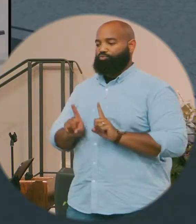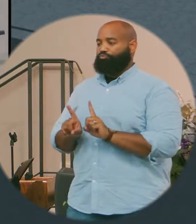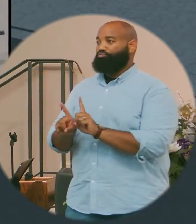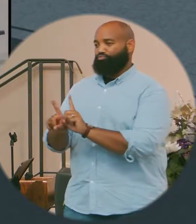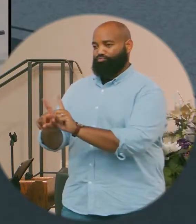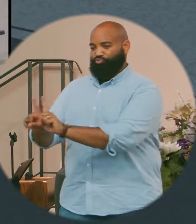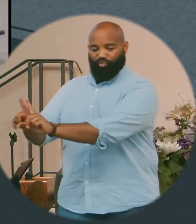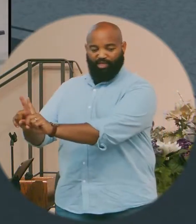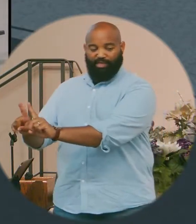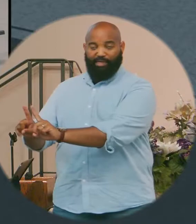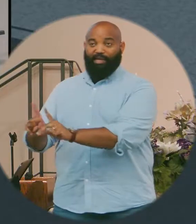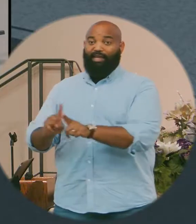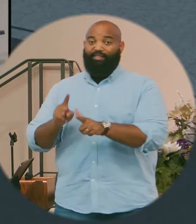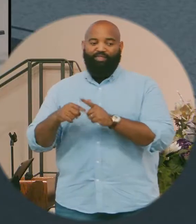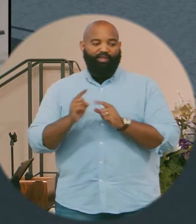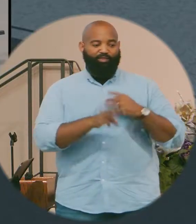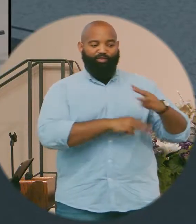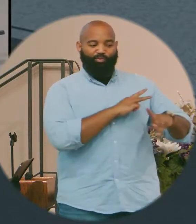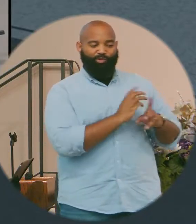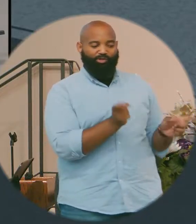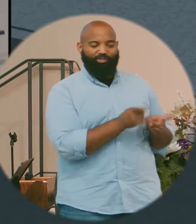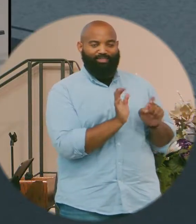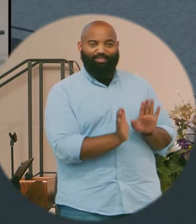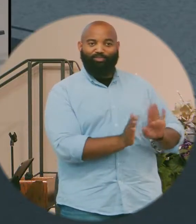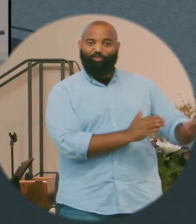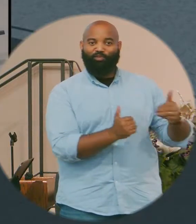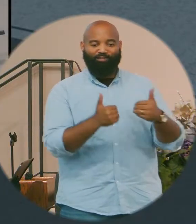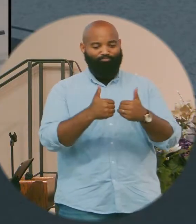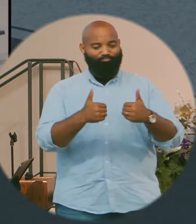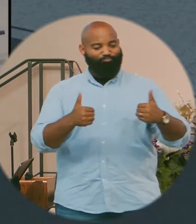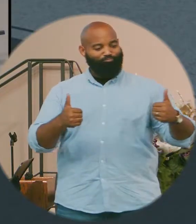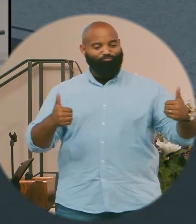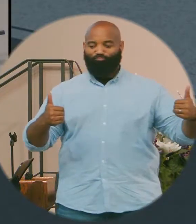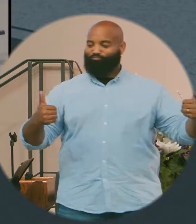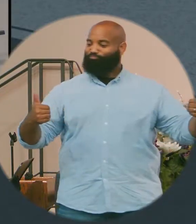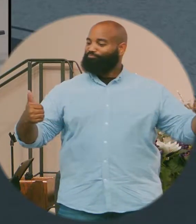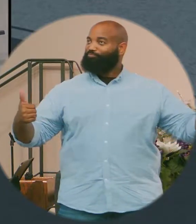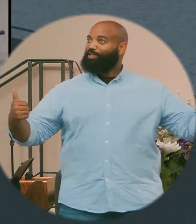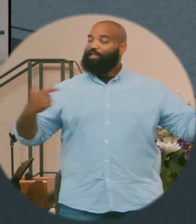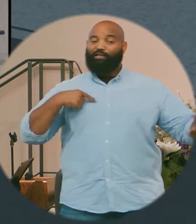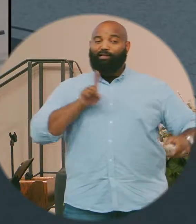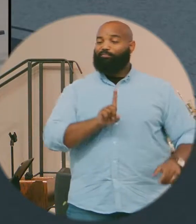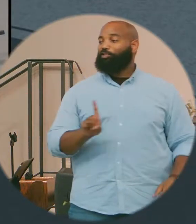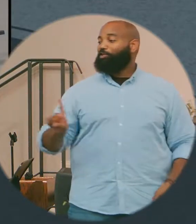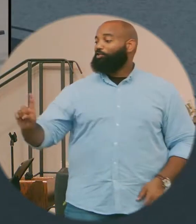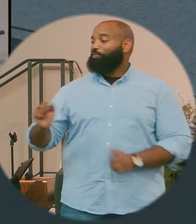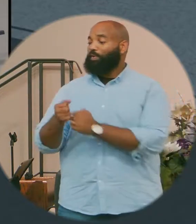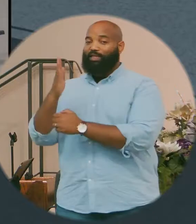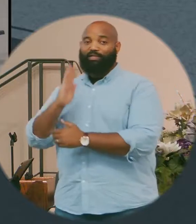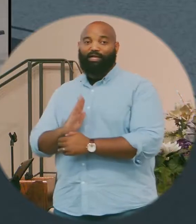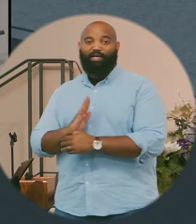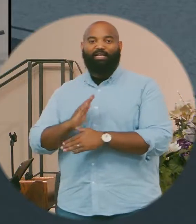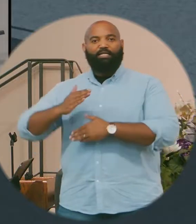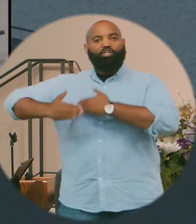further away from the world, but you got to go. And so that consecration talks about an intentional process of